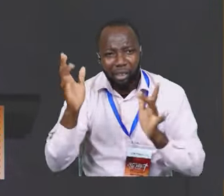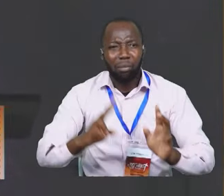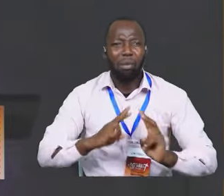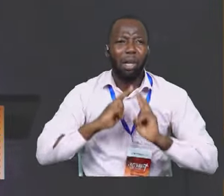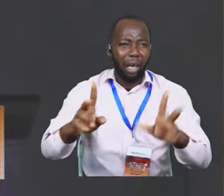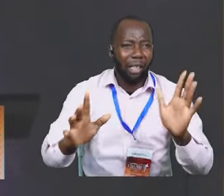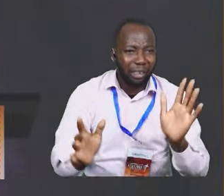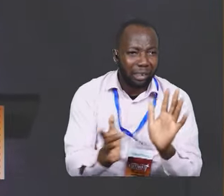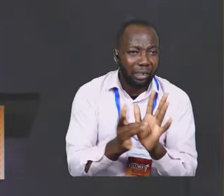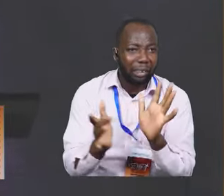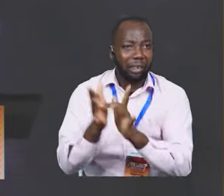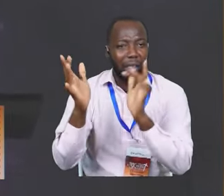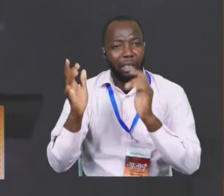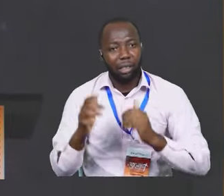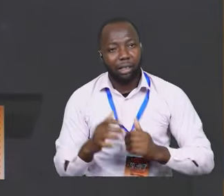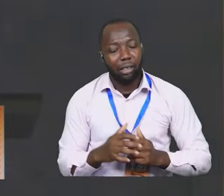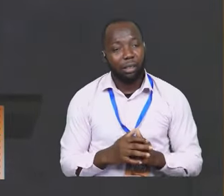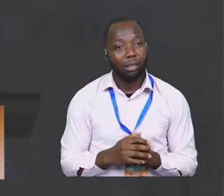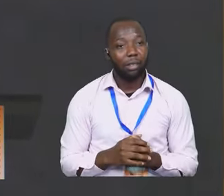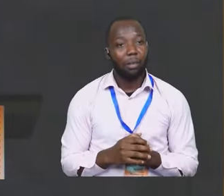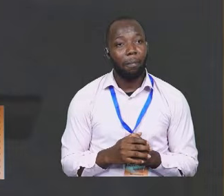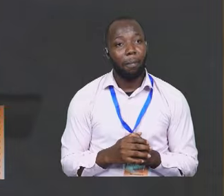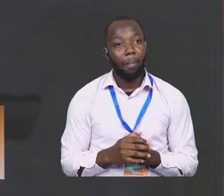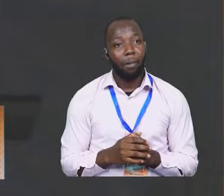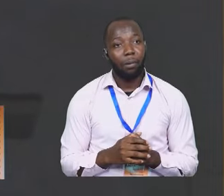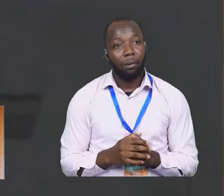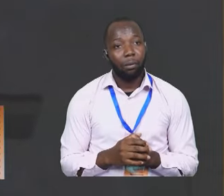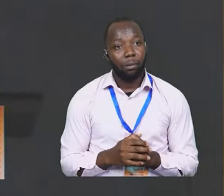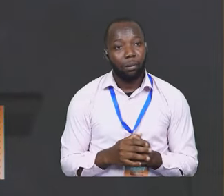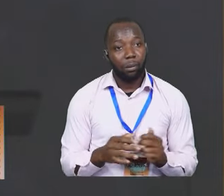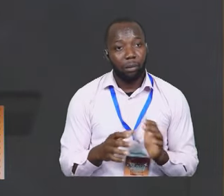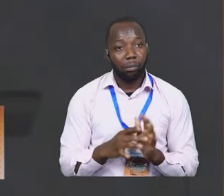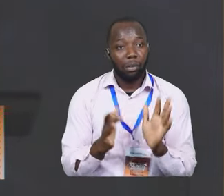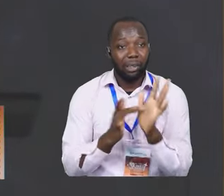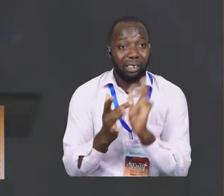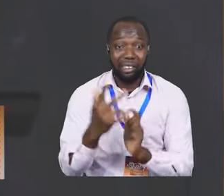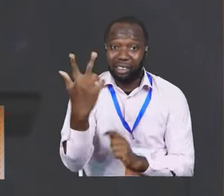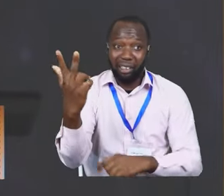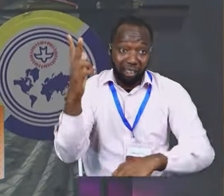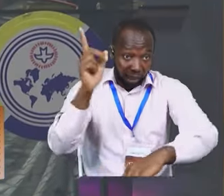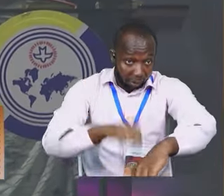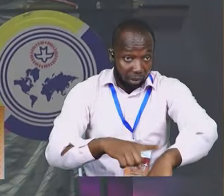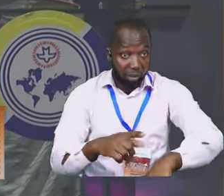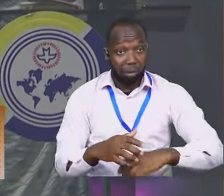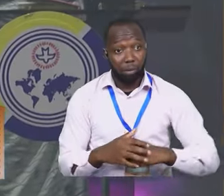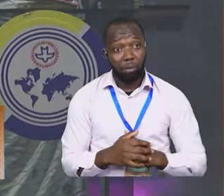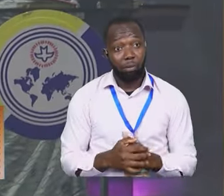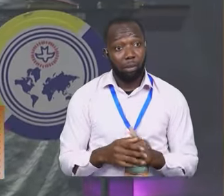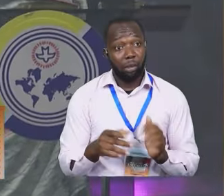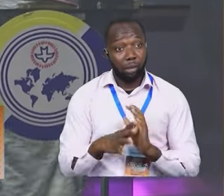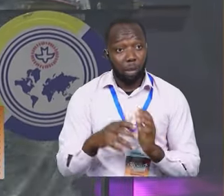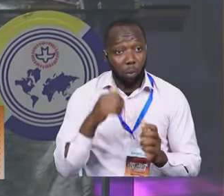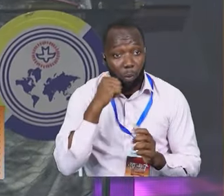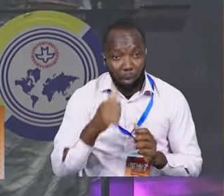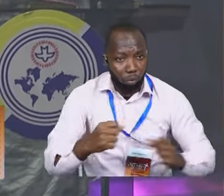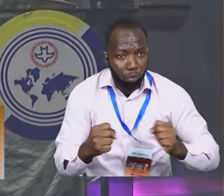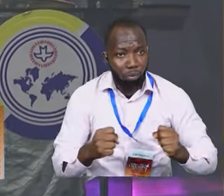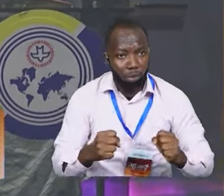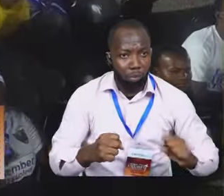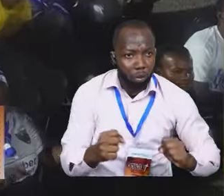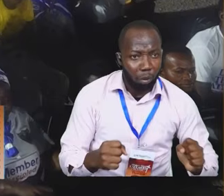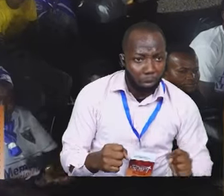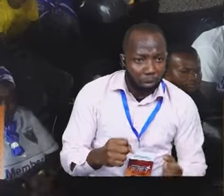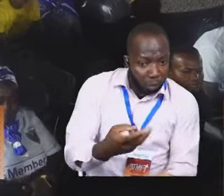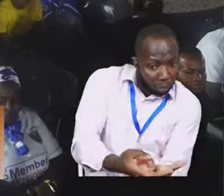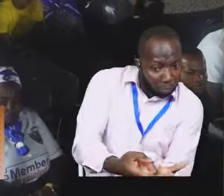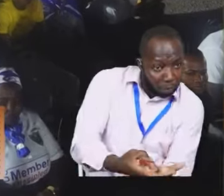Jesus. And I shouted, Jesus! Can't impair me, answer. I did it 3 times. Now I was on. And she